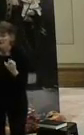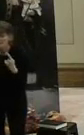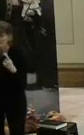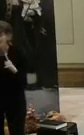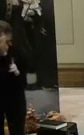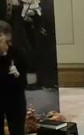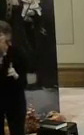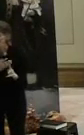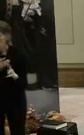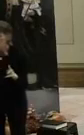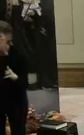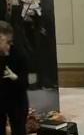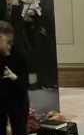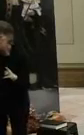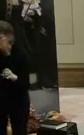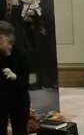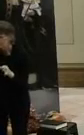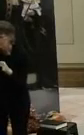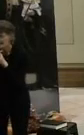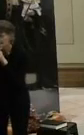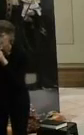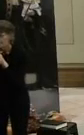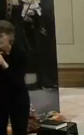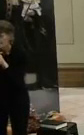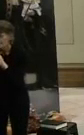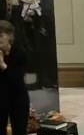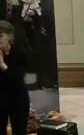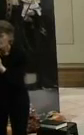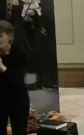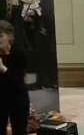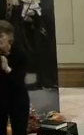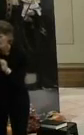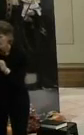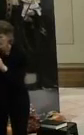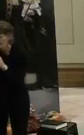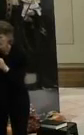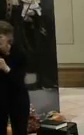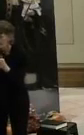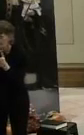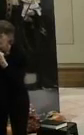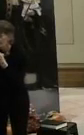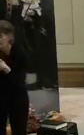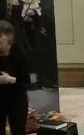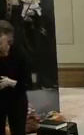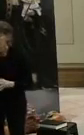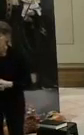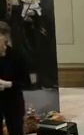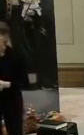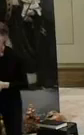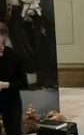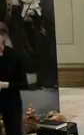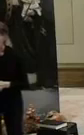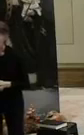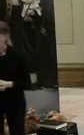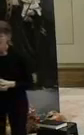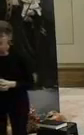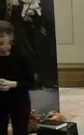the beautiful gift and ask the Lord to stir into flame the beautiful gift of our